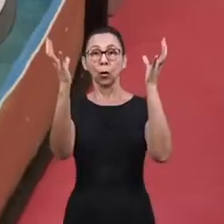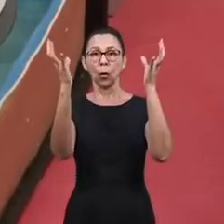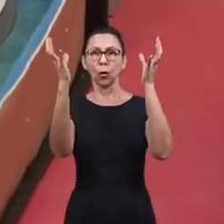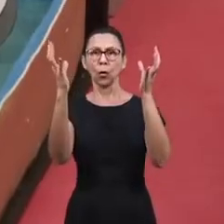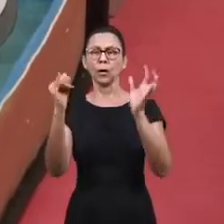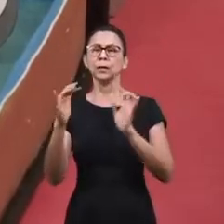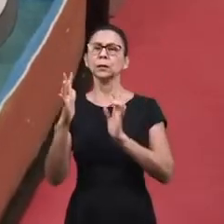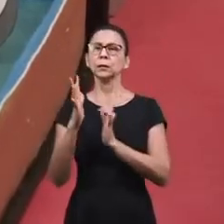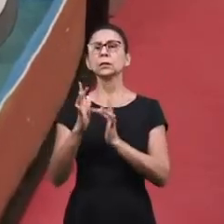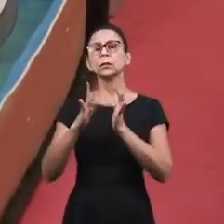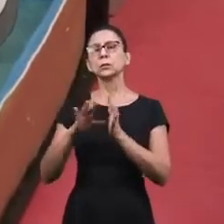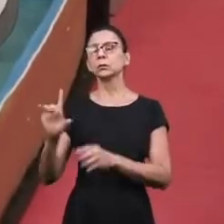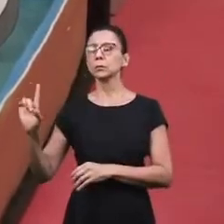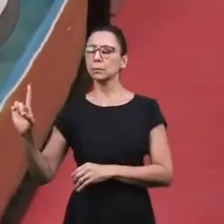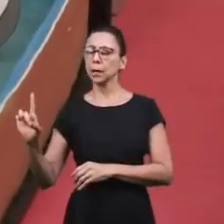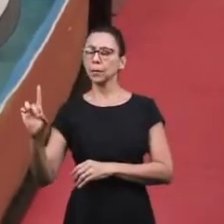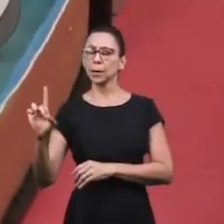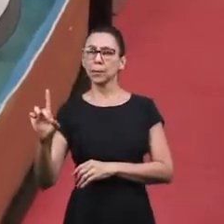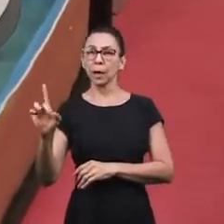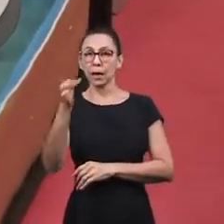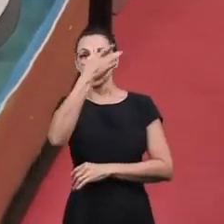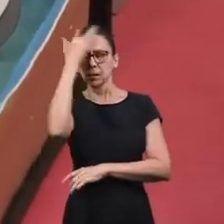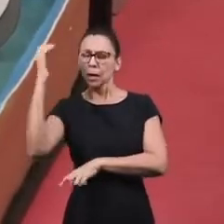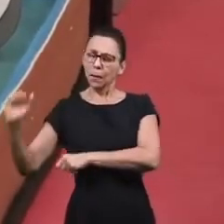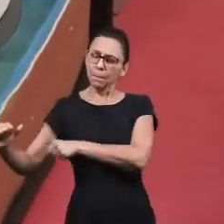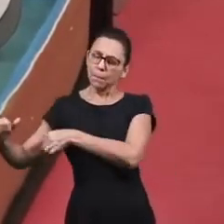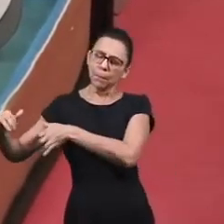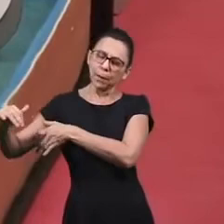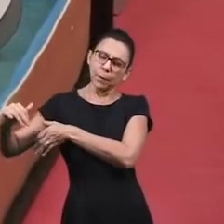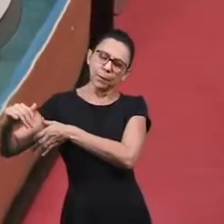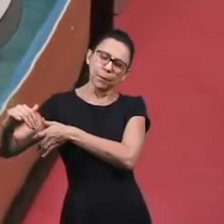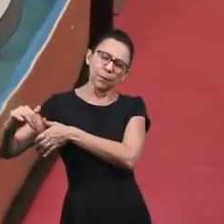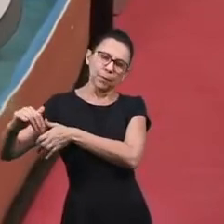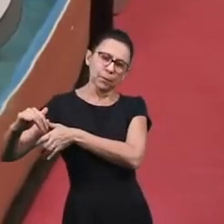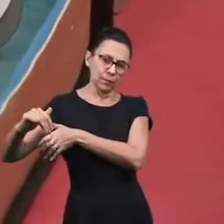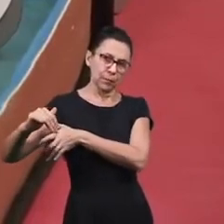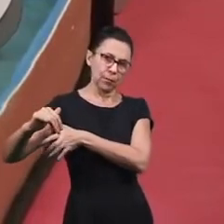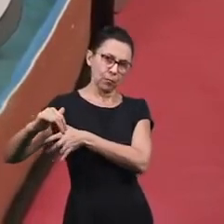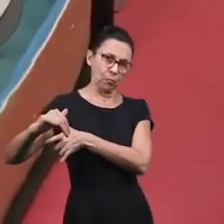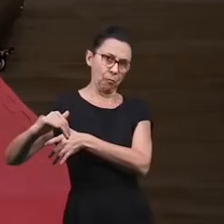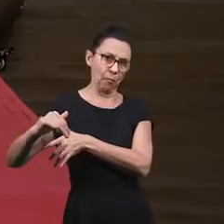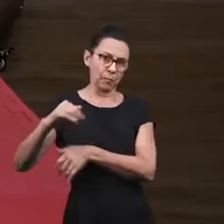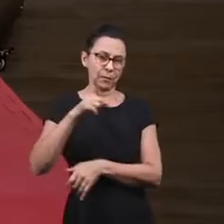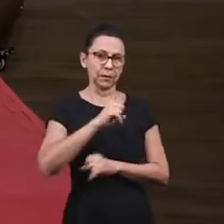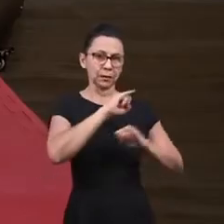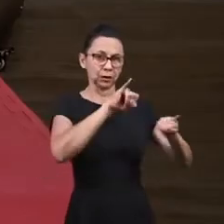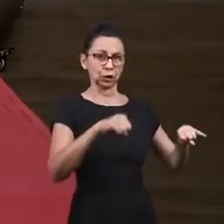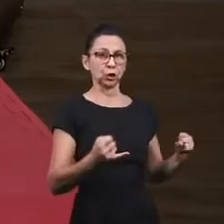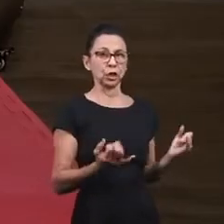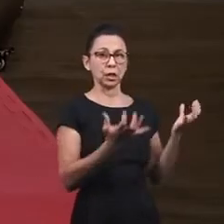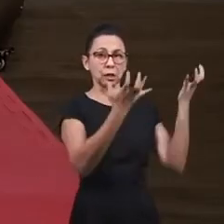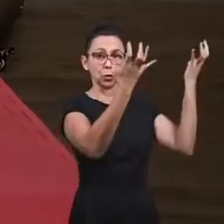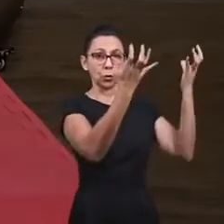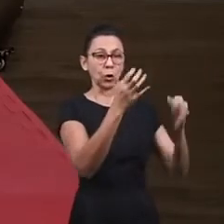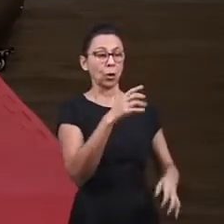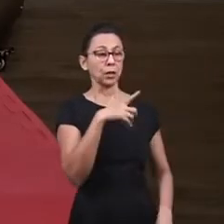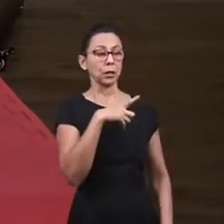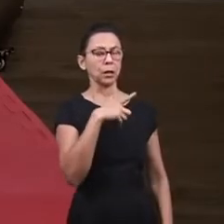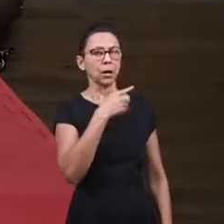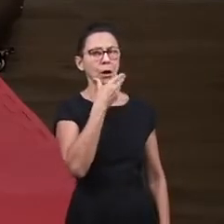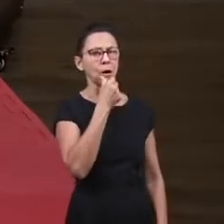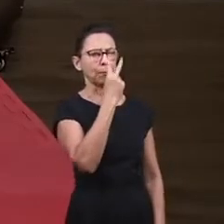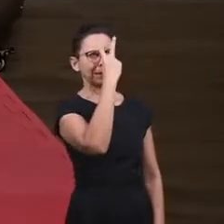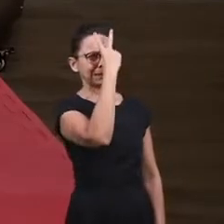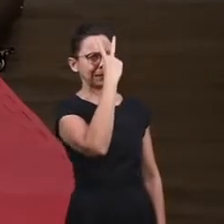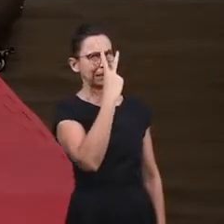And many people were following Jesus. In that city, there was a blind